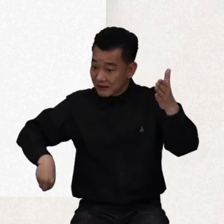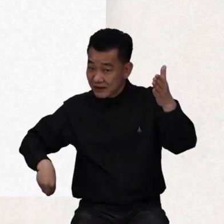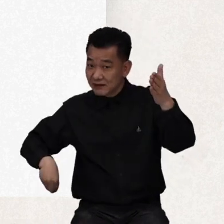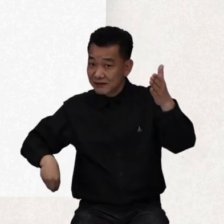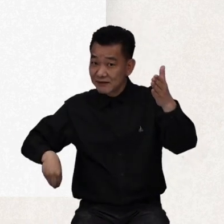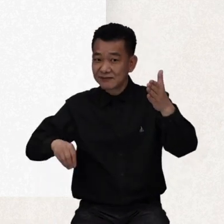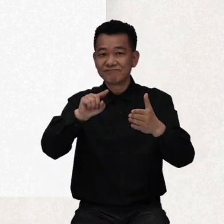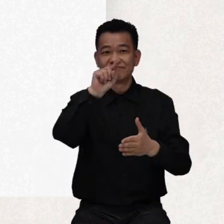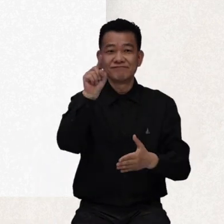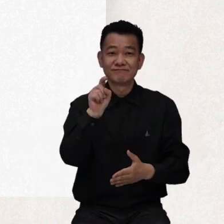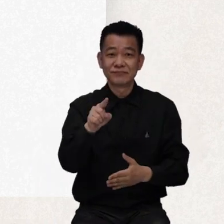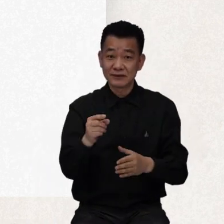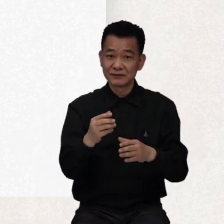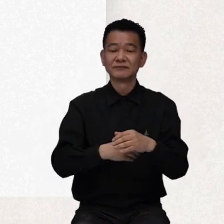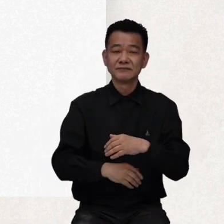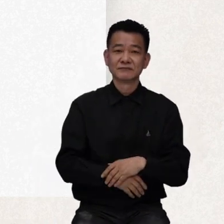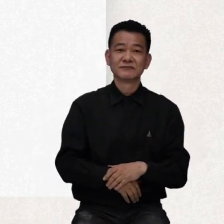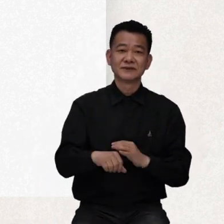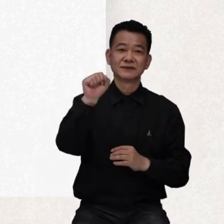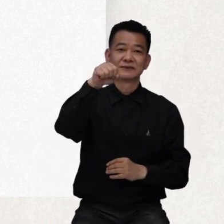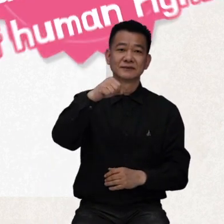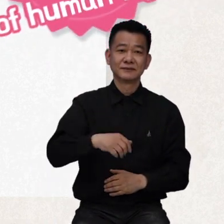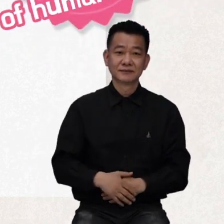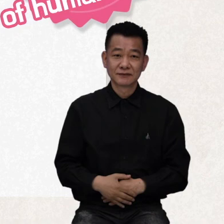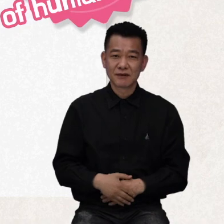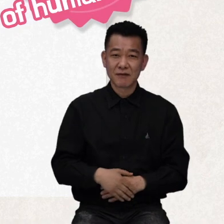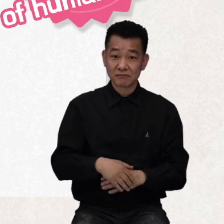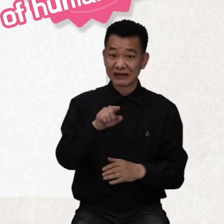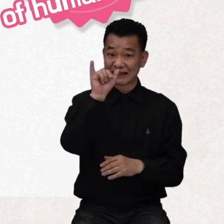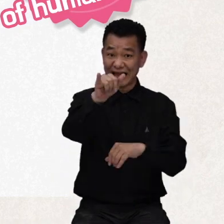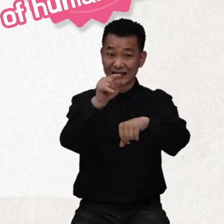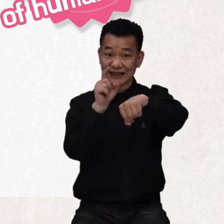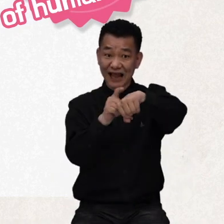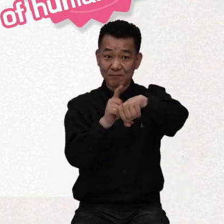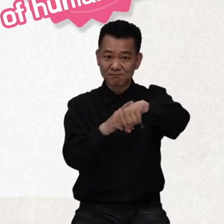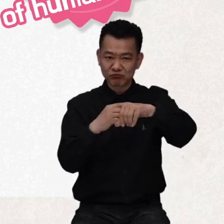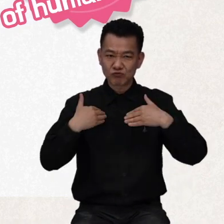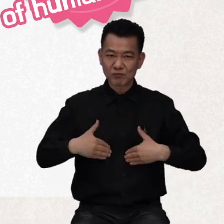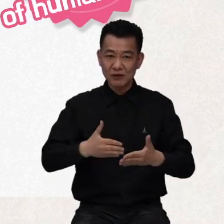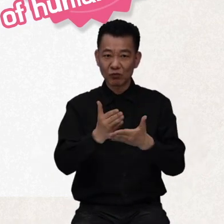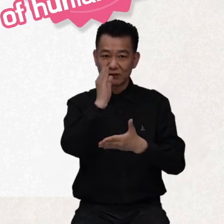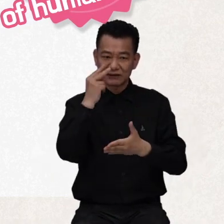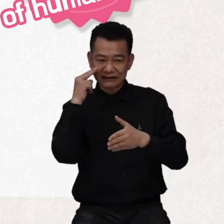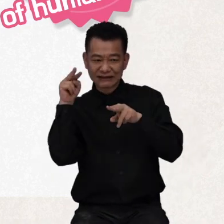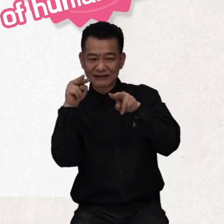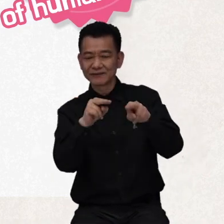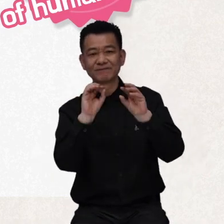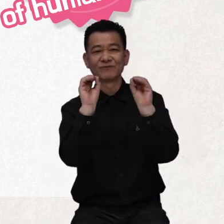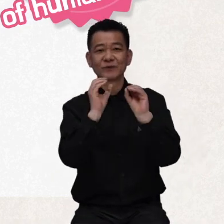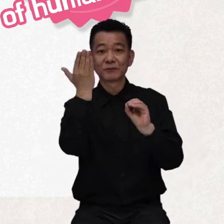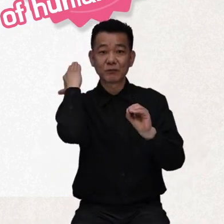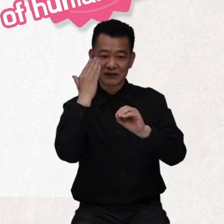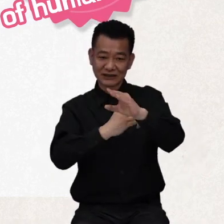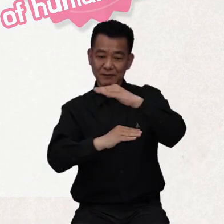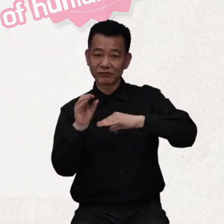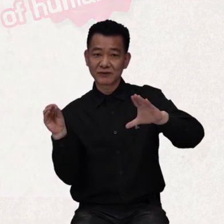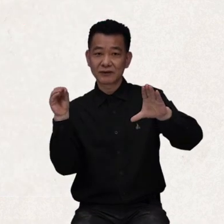disability. You are right. That's because disability was not considered as a matter of human